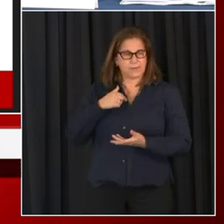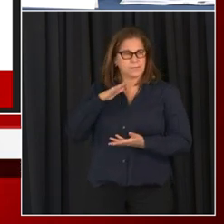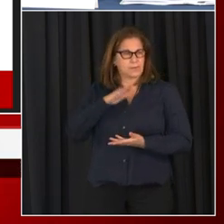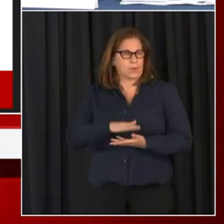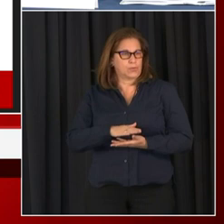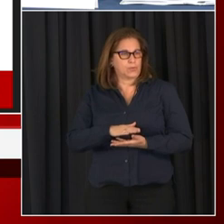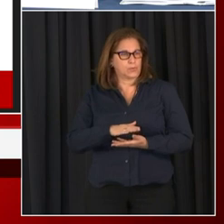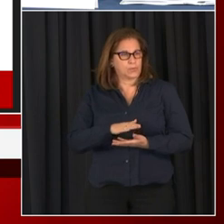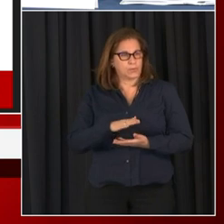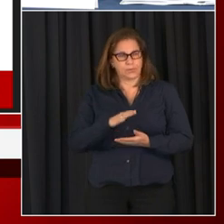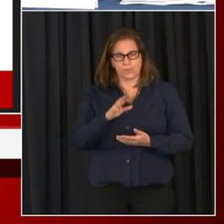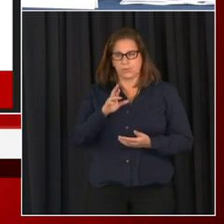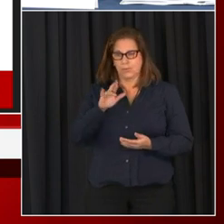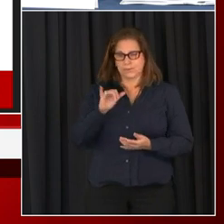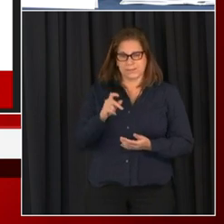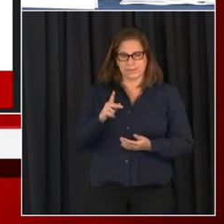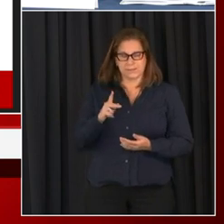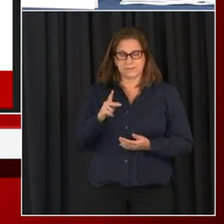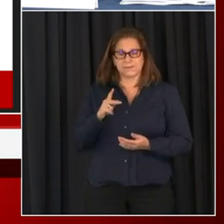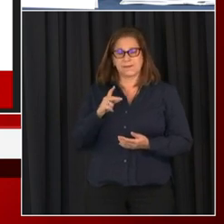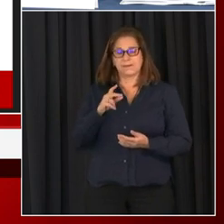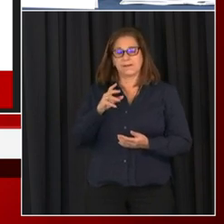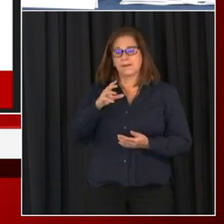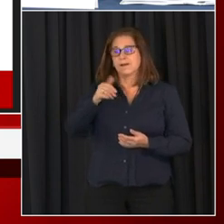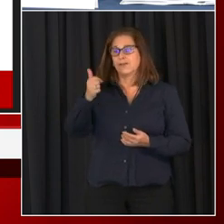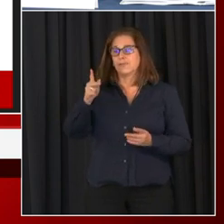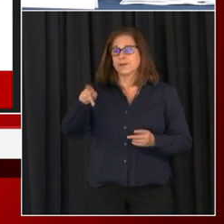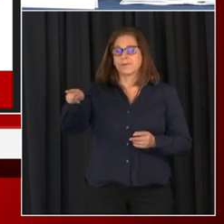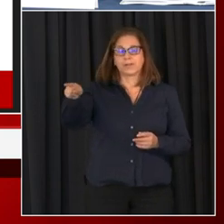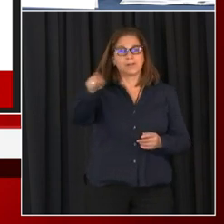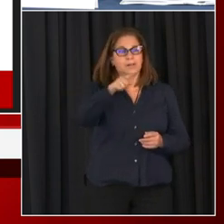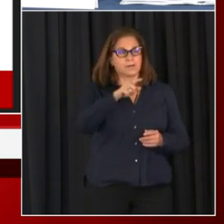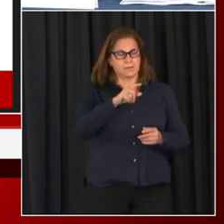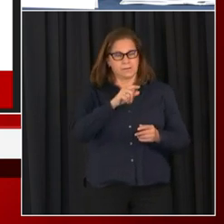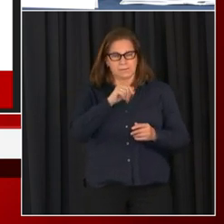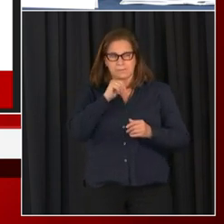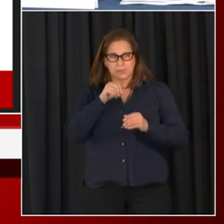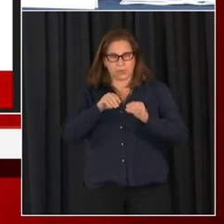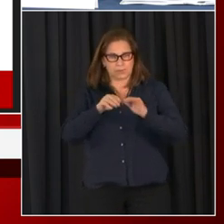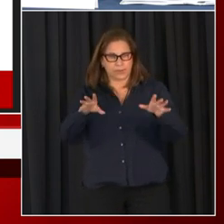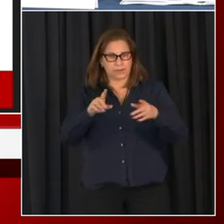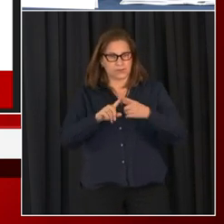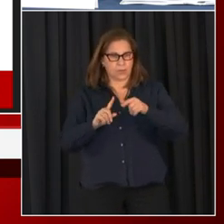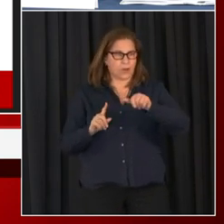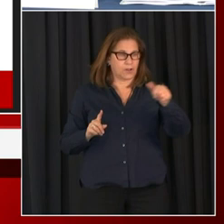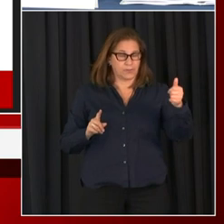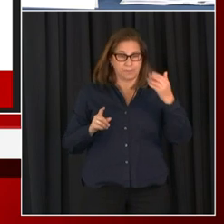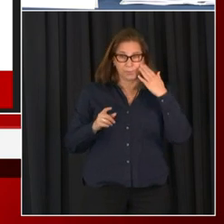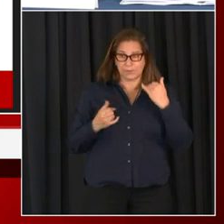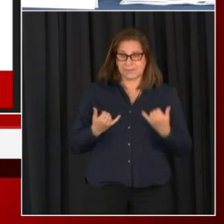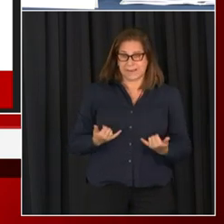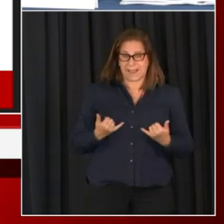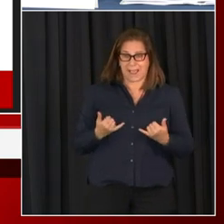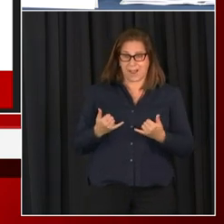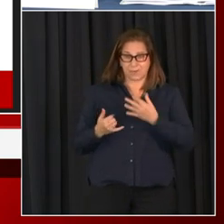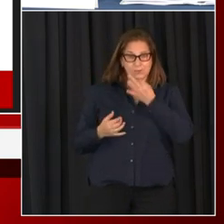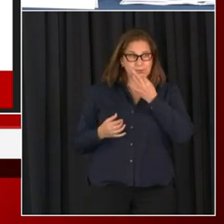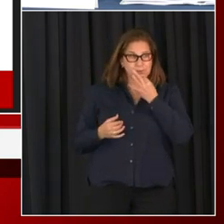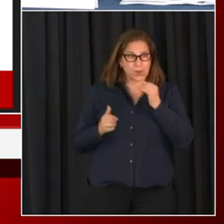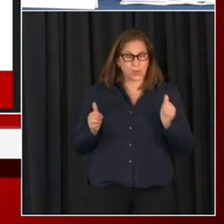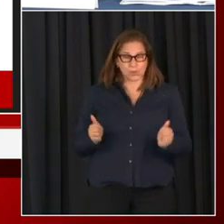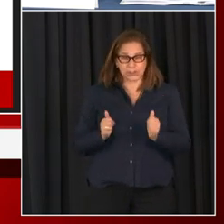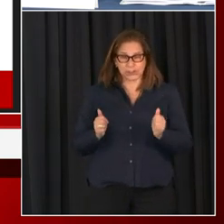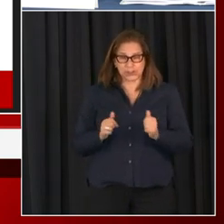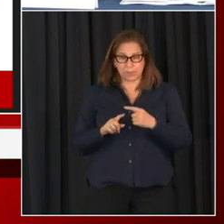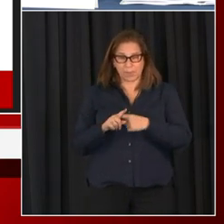into the fall and winter months and the celebration of holidays that we all enjoy. We have individuals who have reported